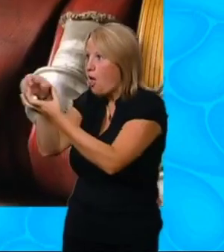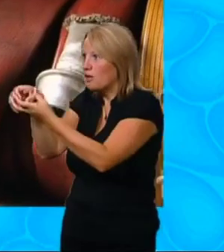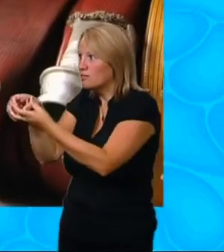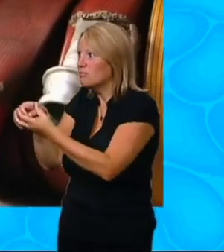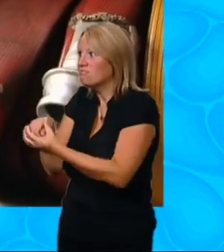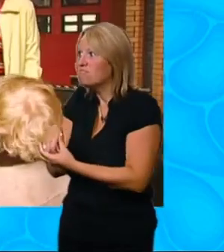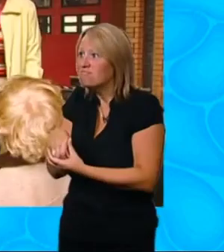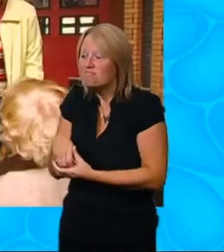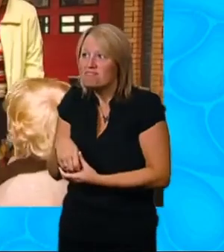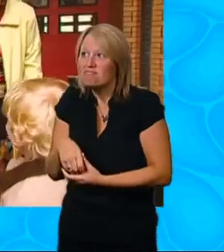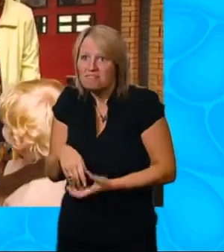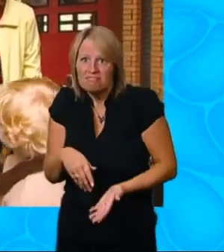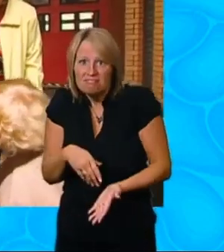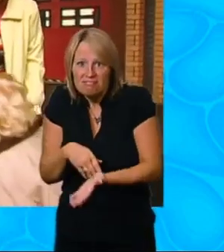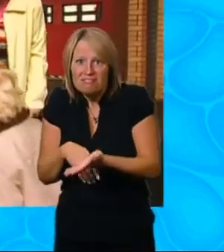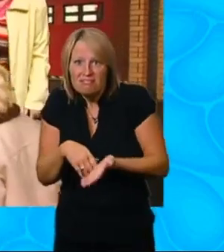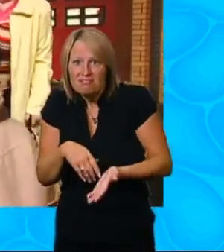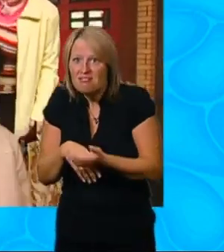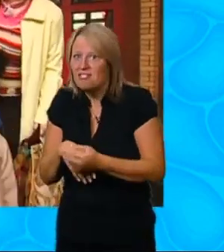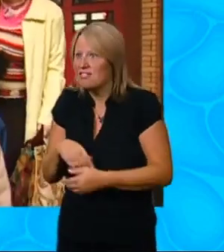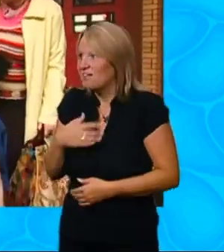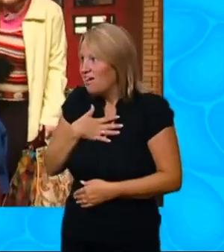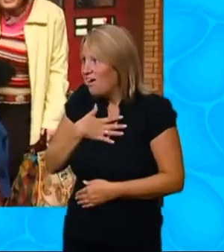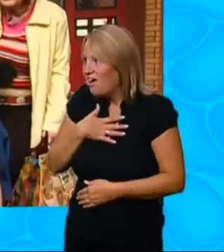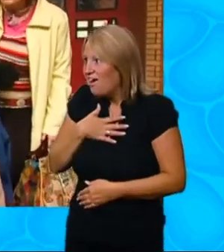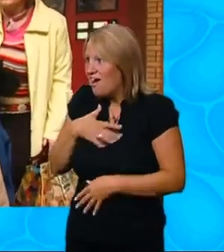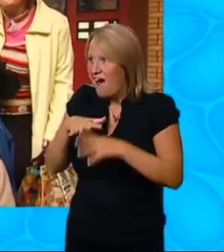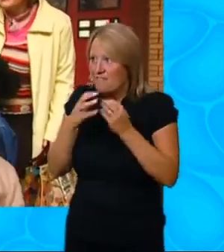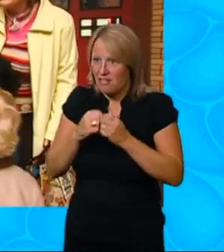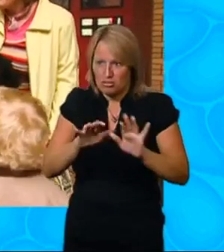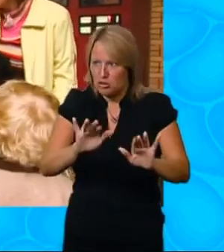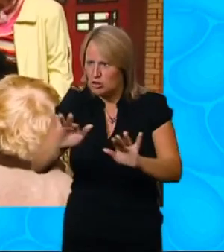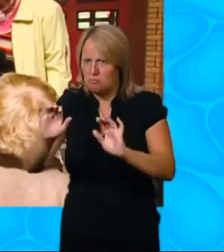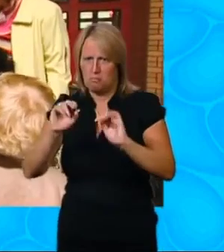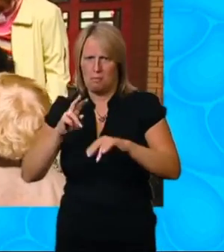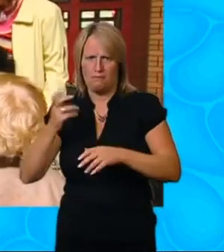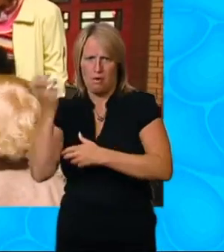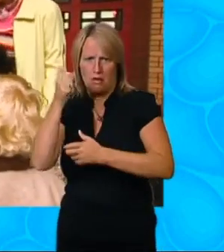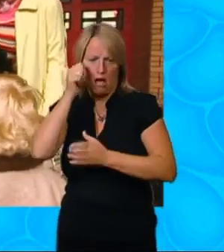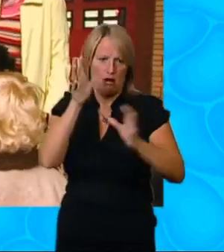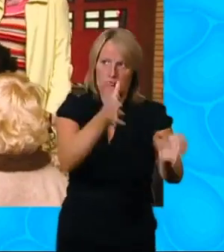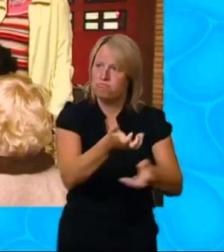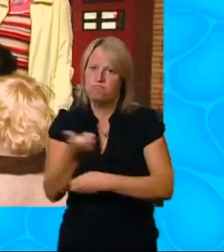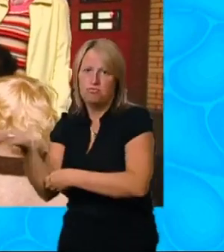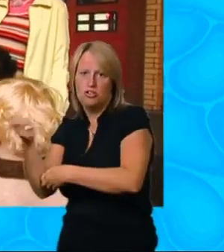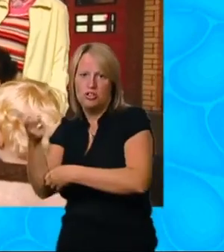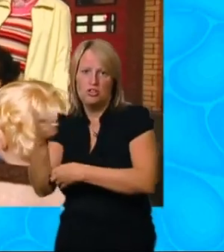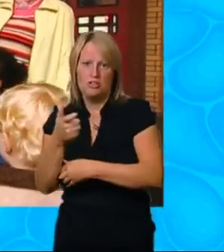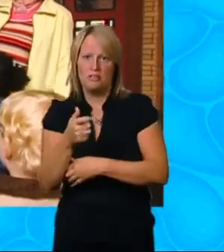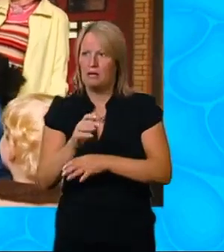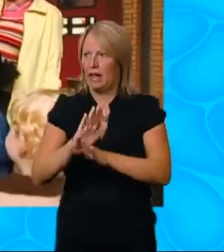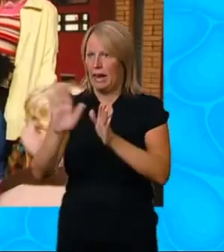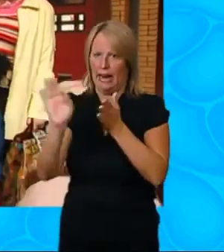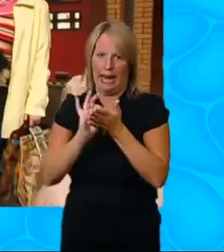makes 10 hoses. 10 hoses? And everything's got a place so the firemen can find it quickly. Yes, it's all